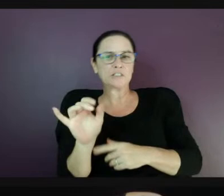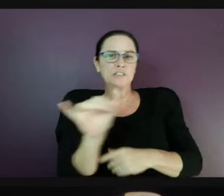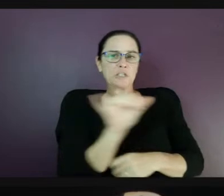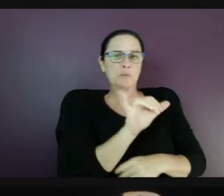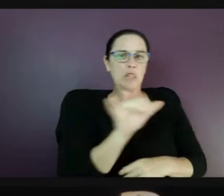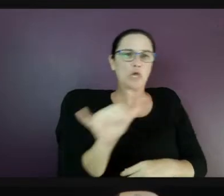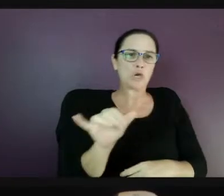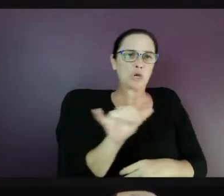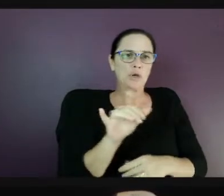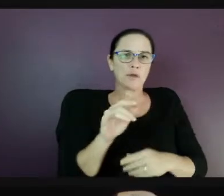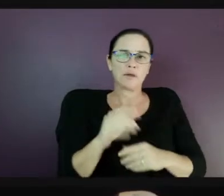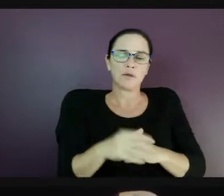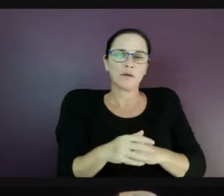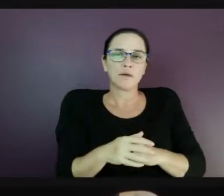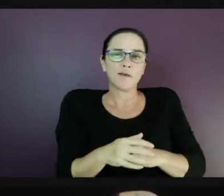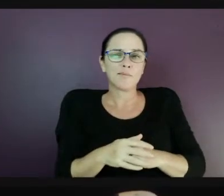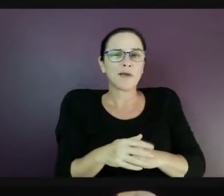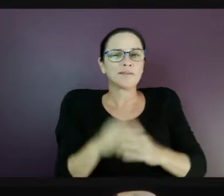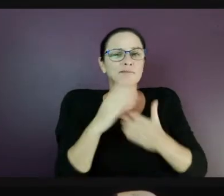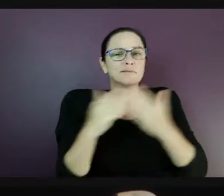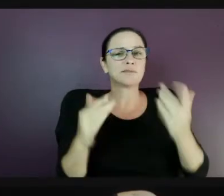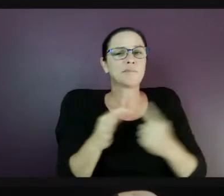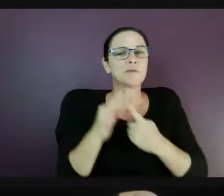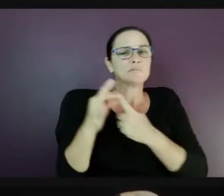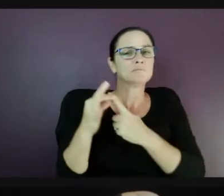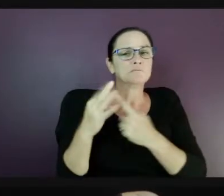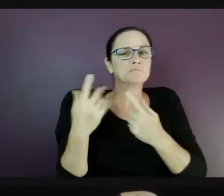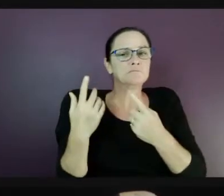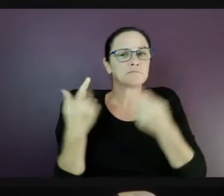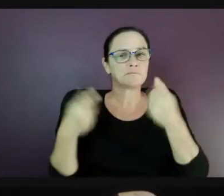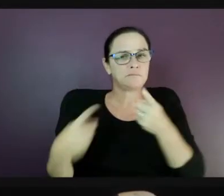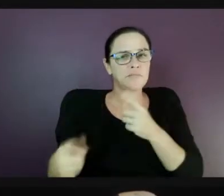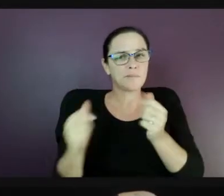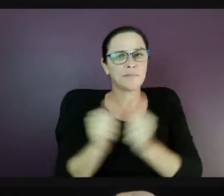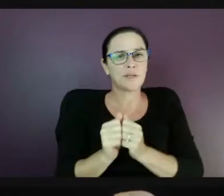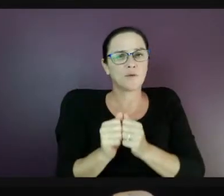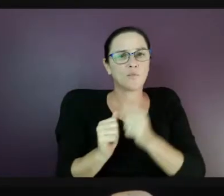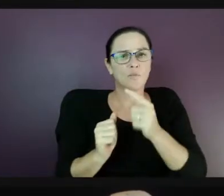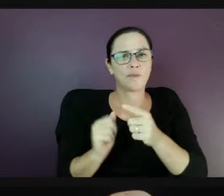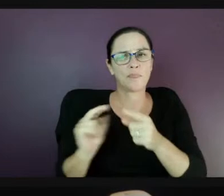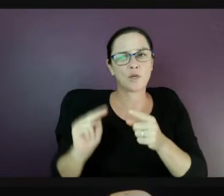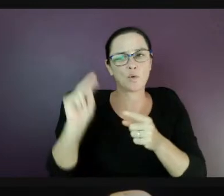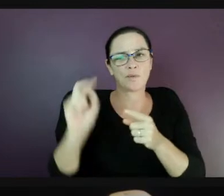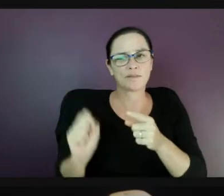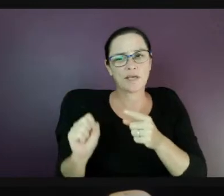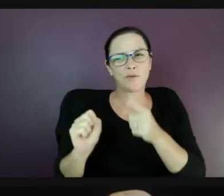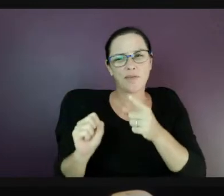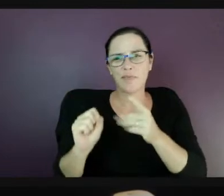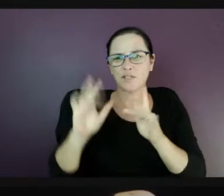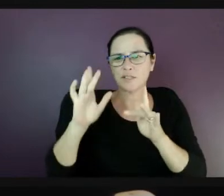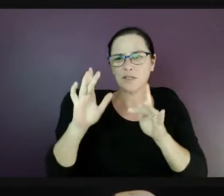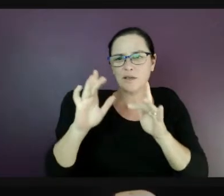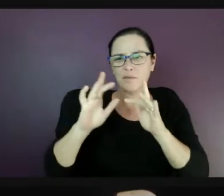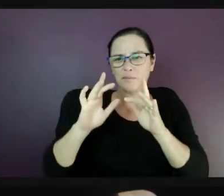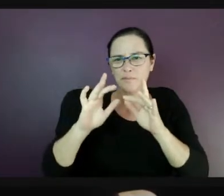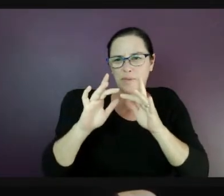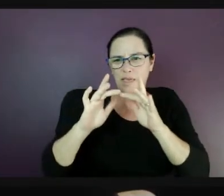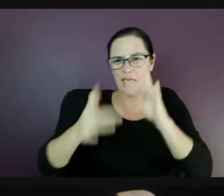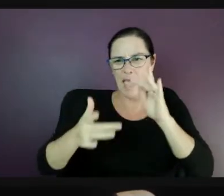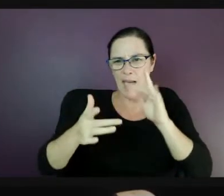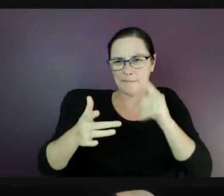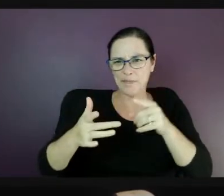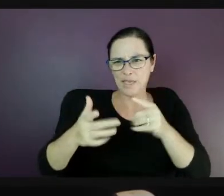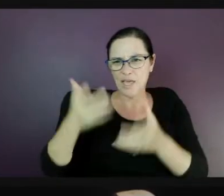there, but there's something unique happening over here in this north-south component right there, the big gap. And it's hard to line it up